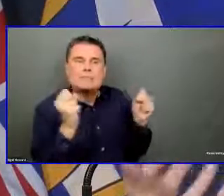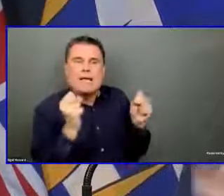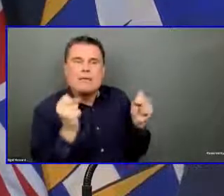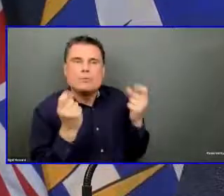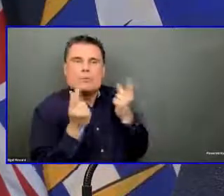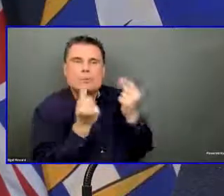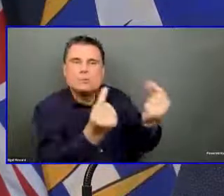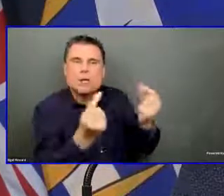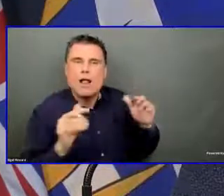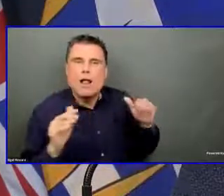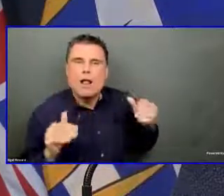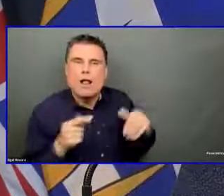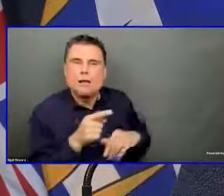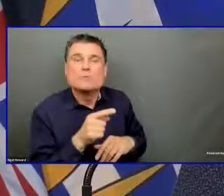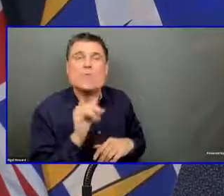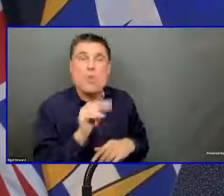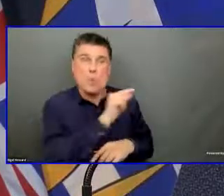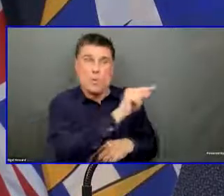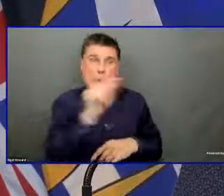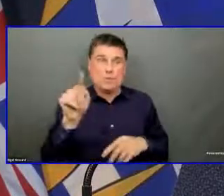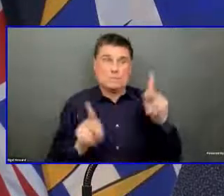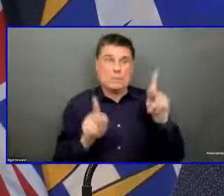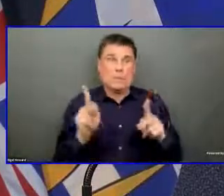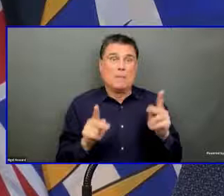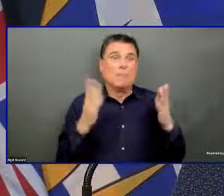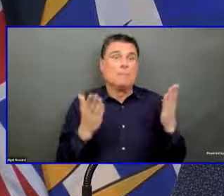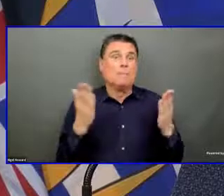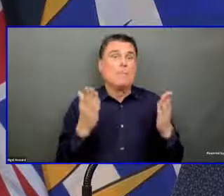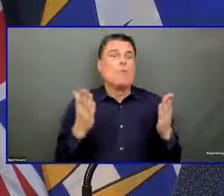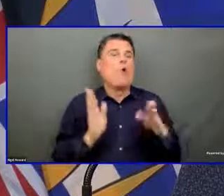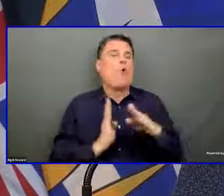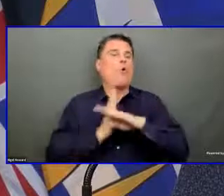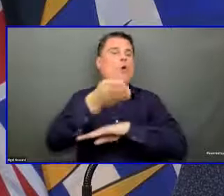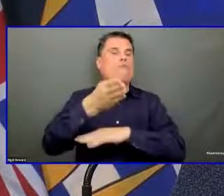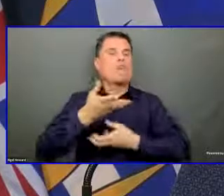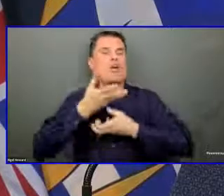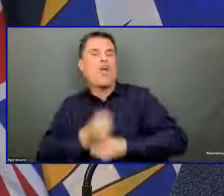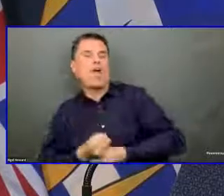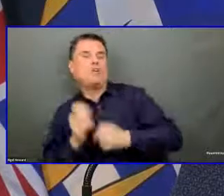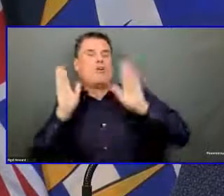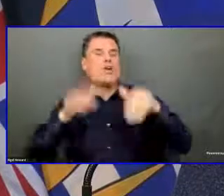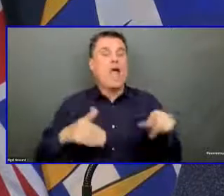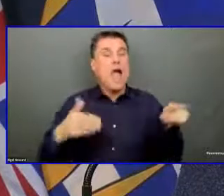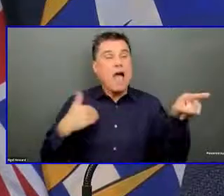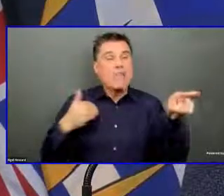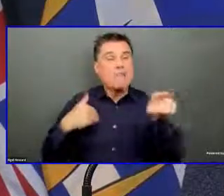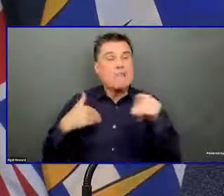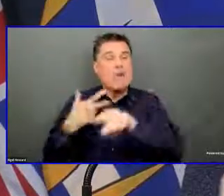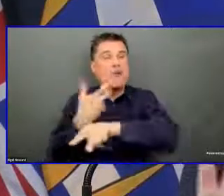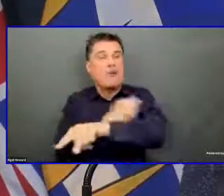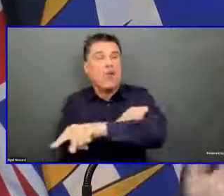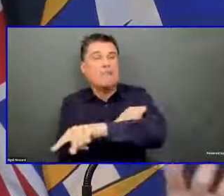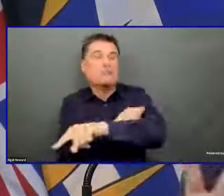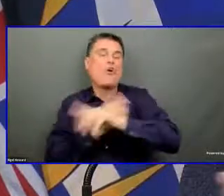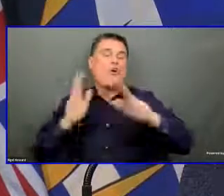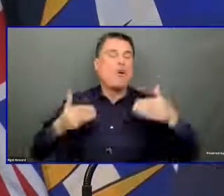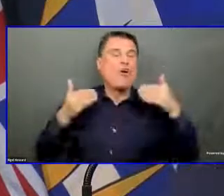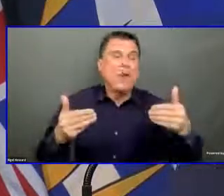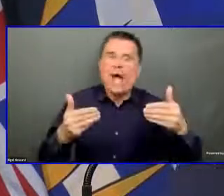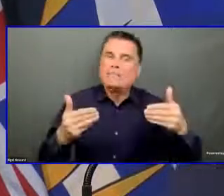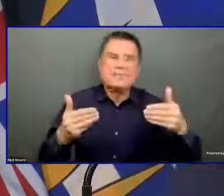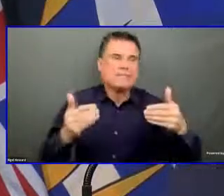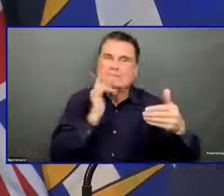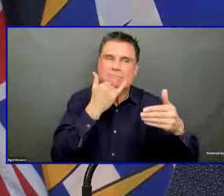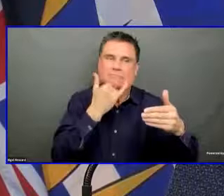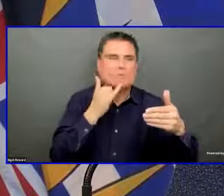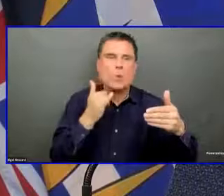now know that many more of us have had the vaccine and that it is safe. And there are many questions that are